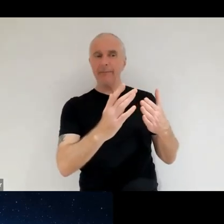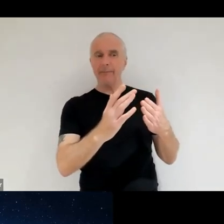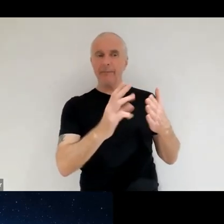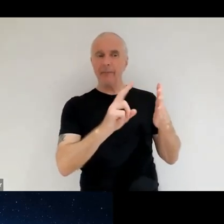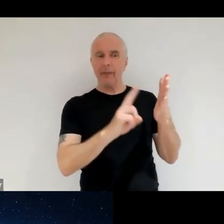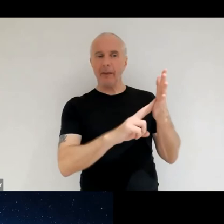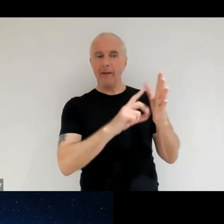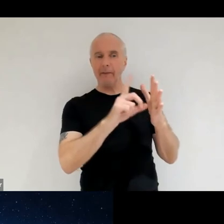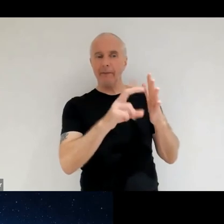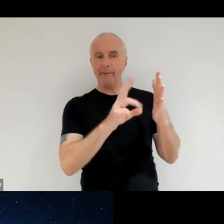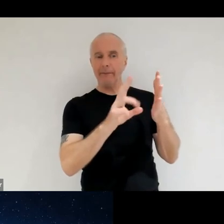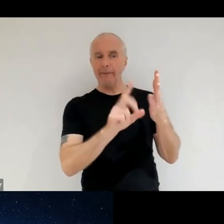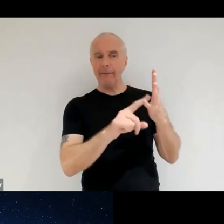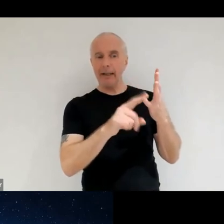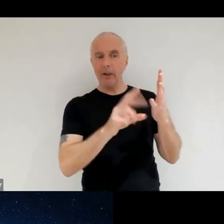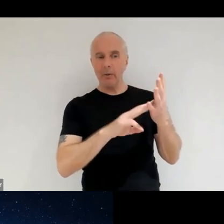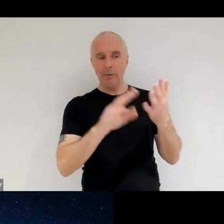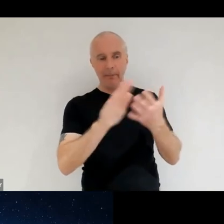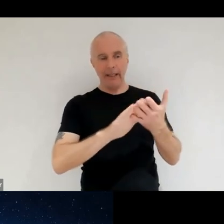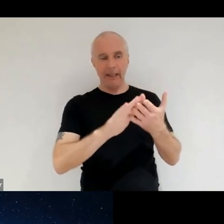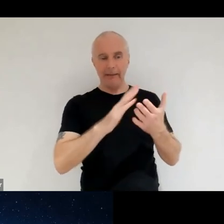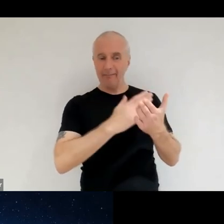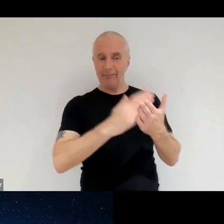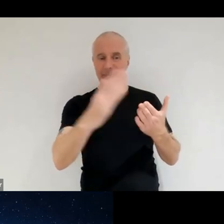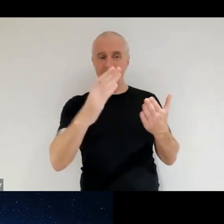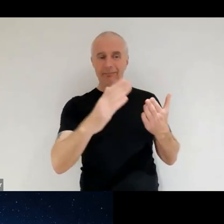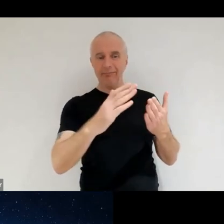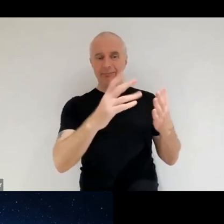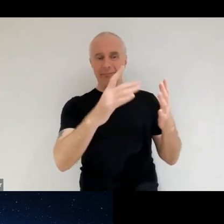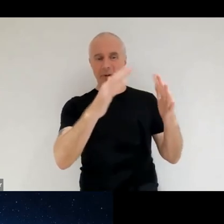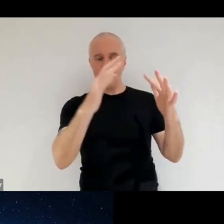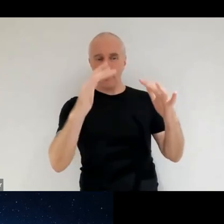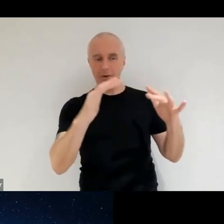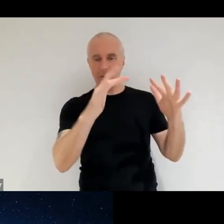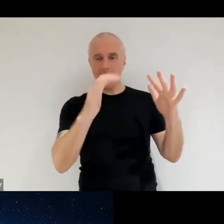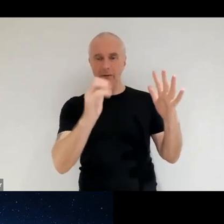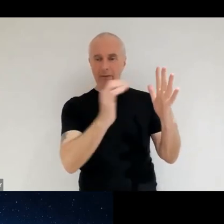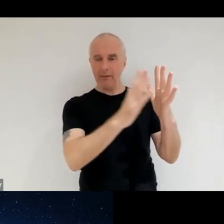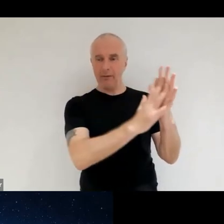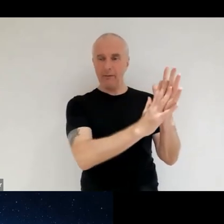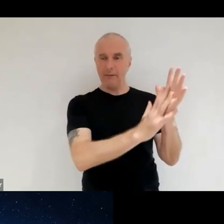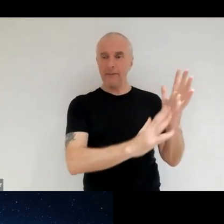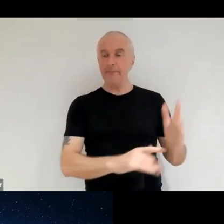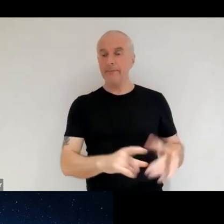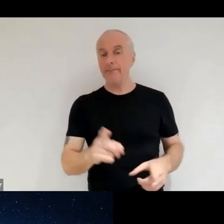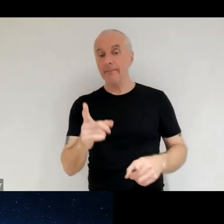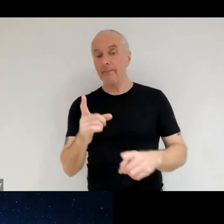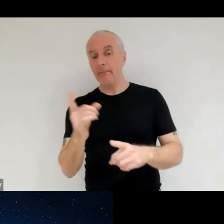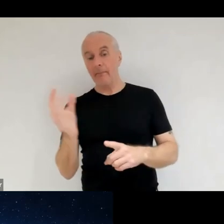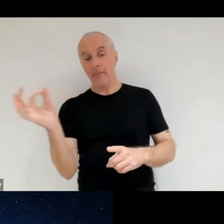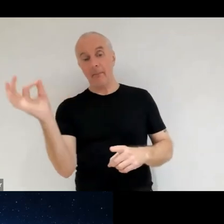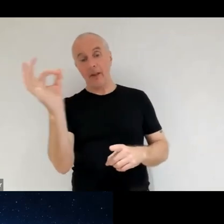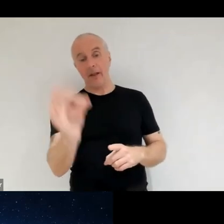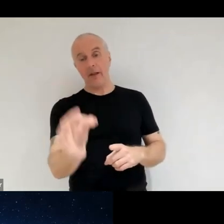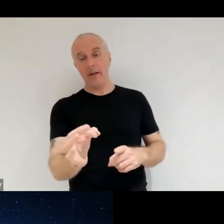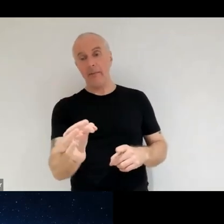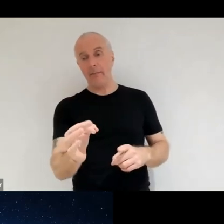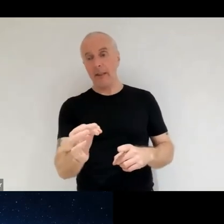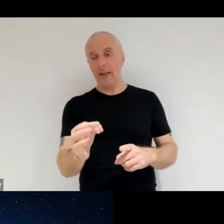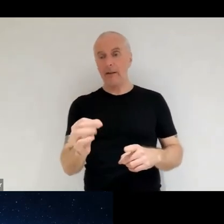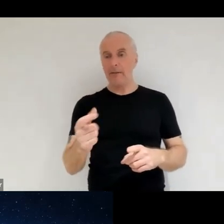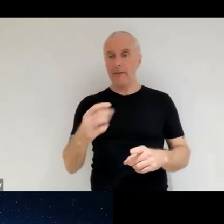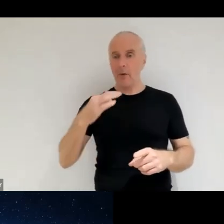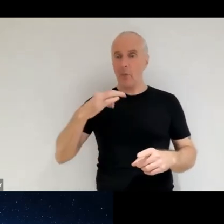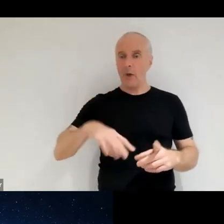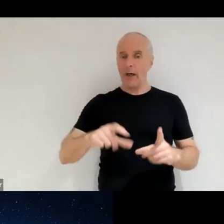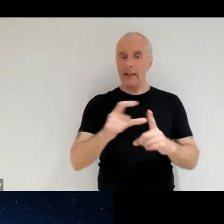shouldn't accumulate any dust. Yeah, fantastic. Brilliant. Right, on to a question about white dwarfs, actually, or more to the point, I guess, detection